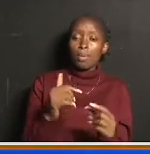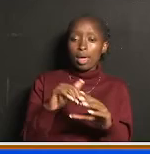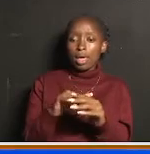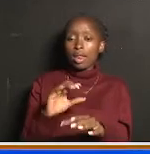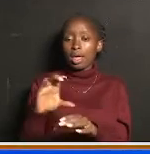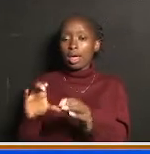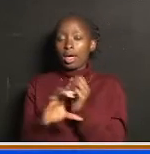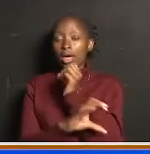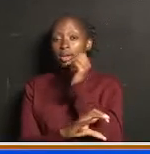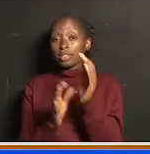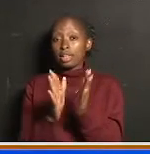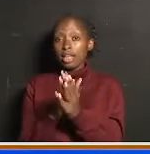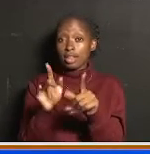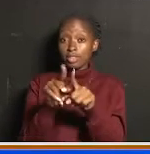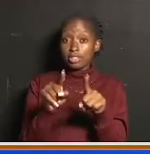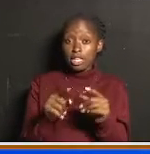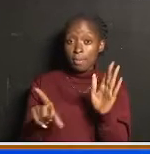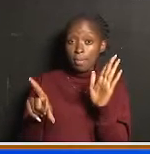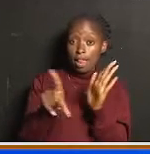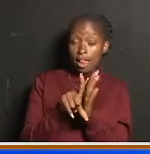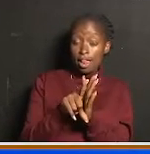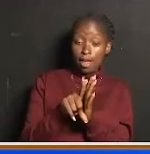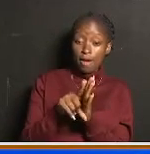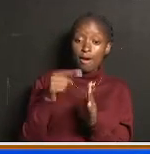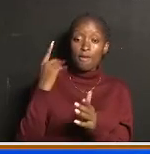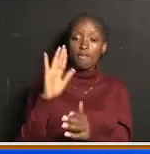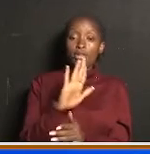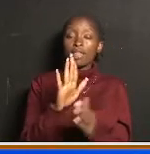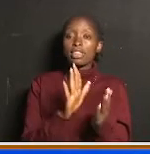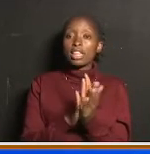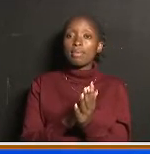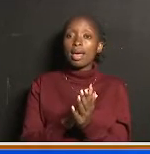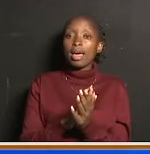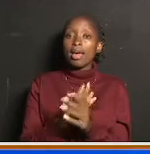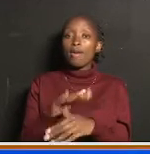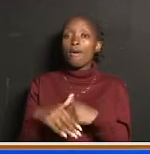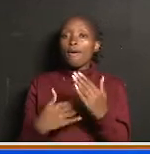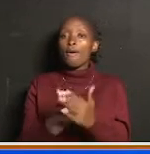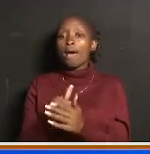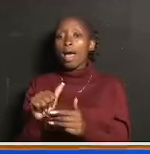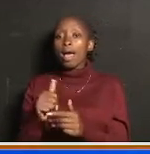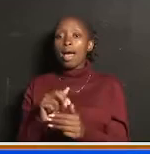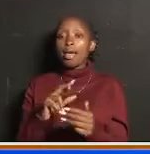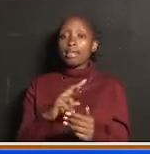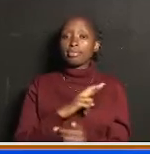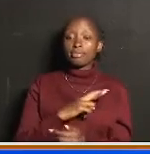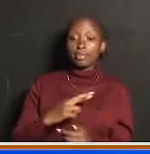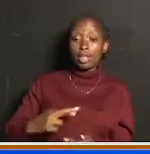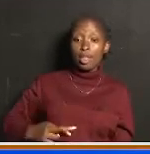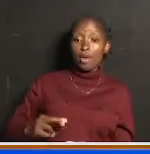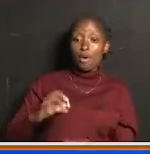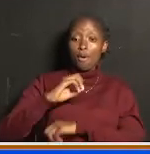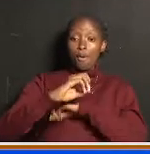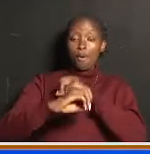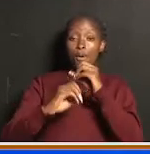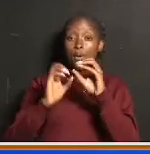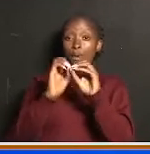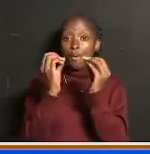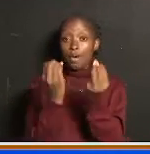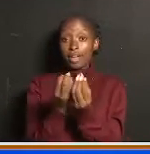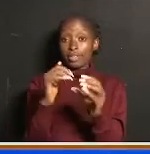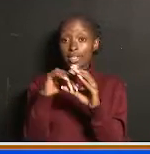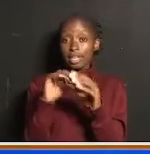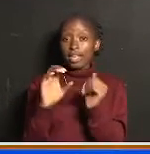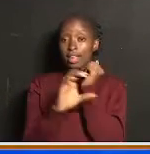and registration framework for religious organizations in the country. Yesu of Dongaren in my home, he's a